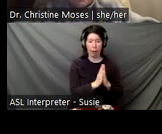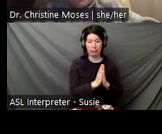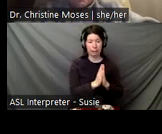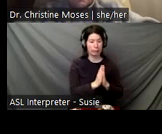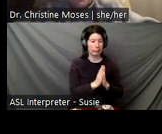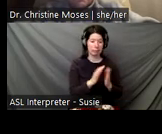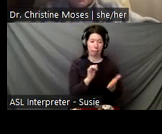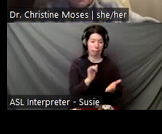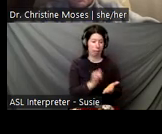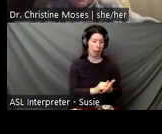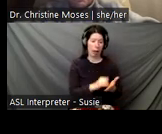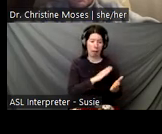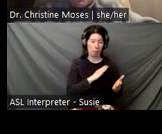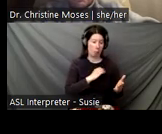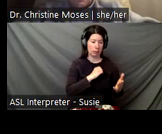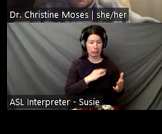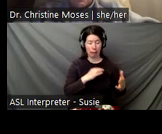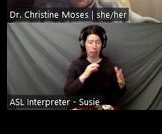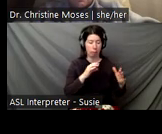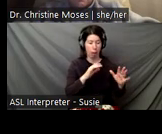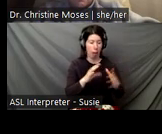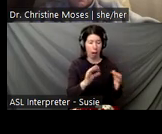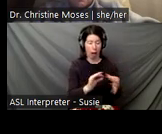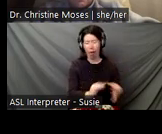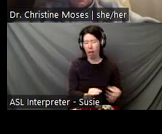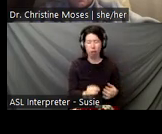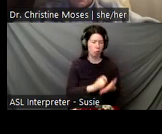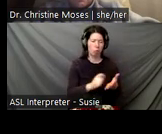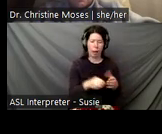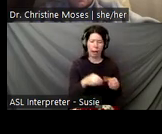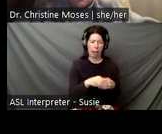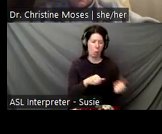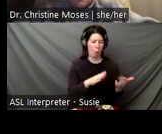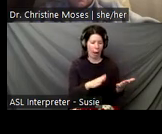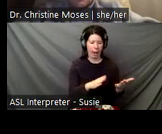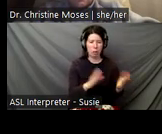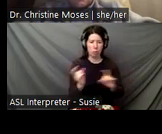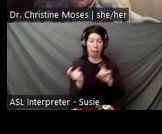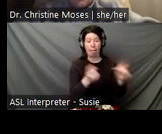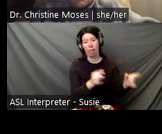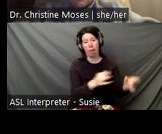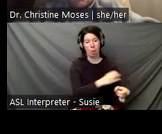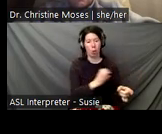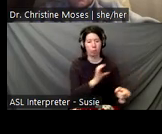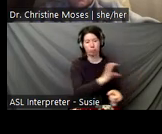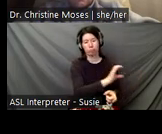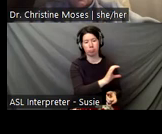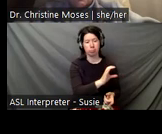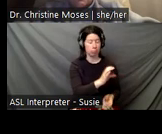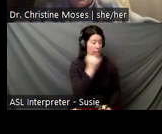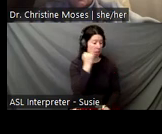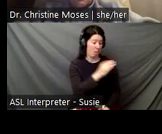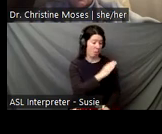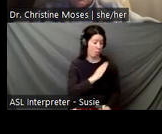prepare a proposed, you know, write in a way that it just makes it sound like the board, if they want